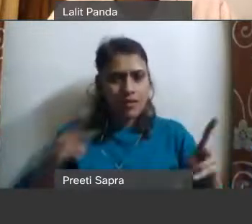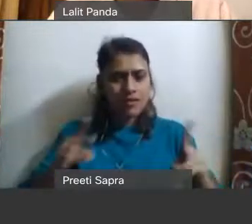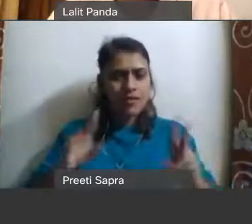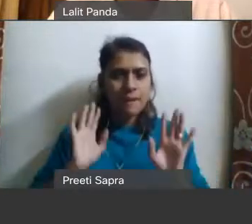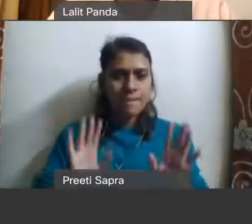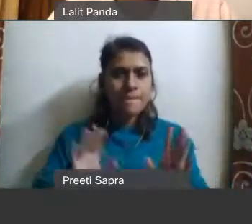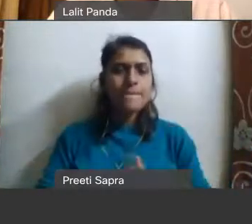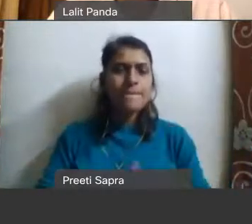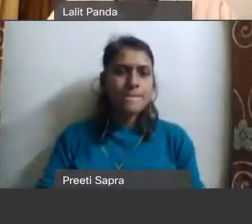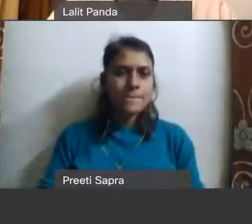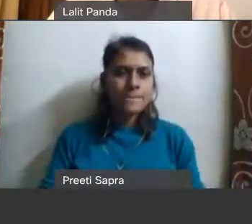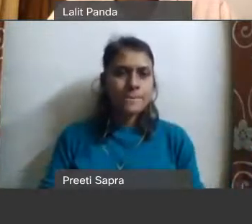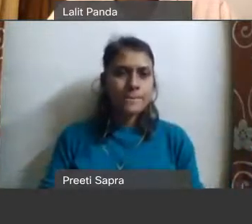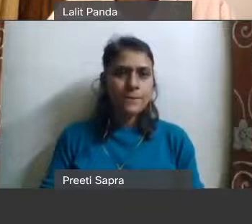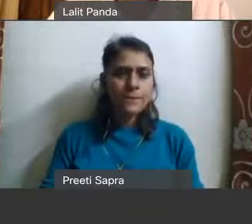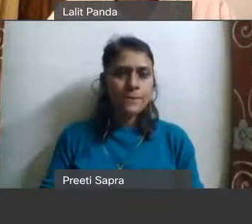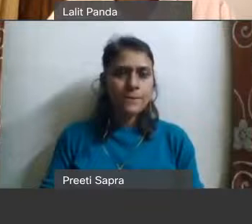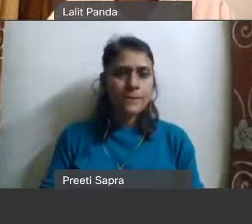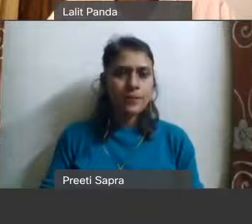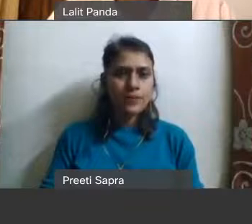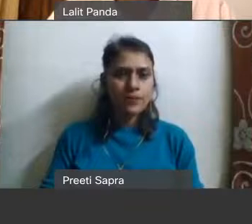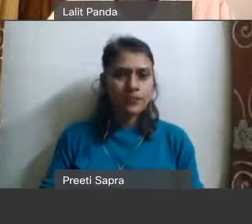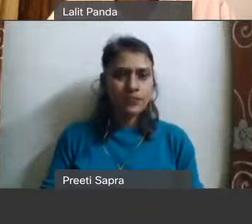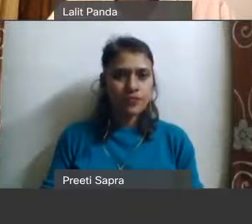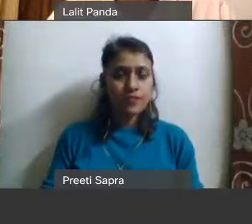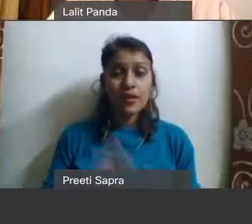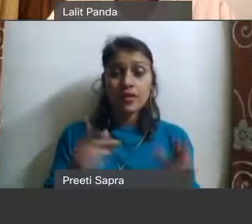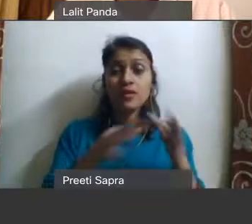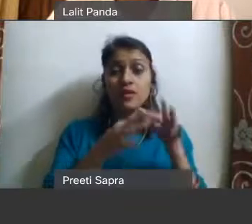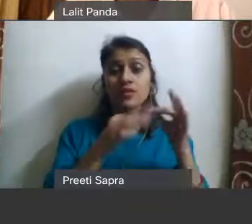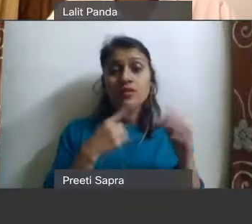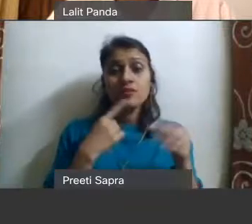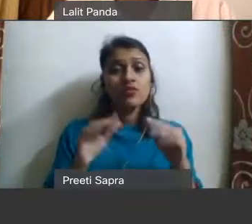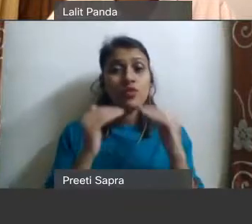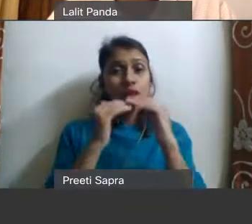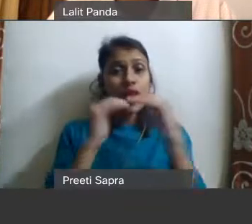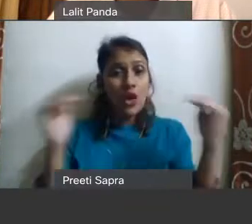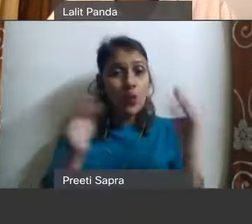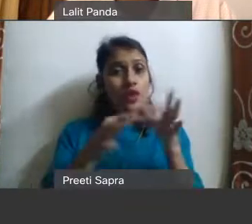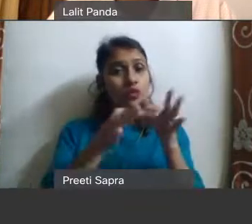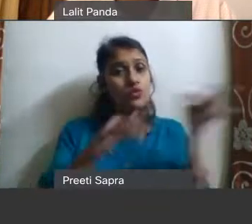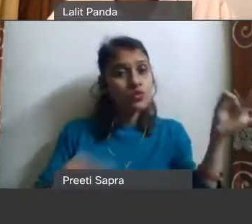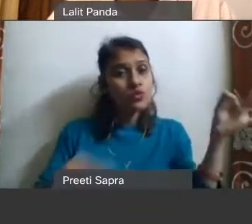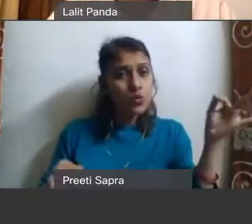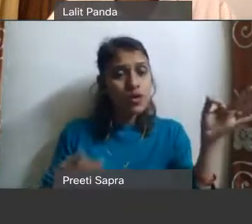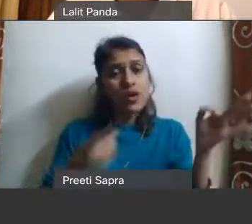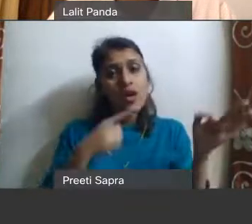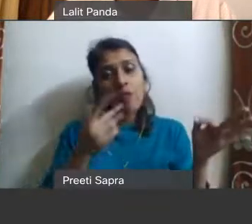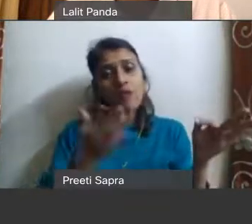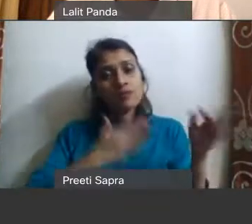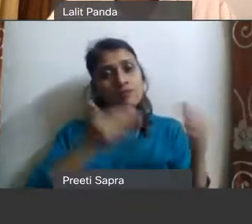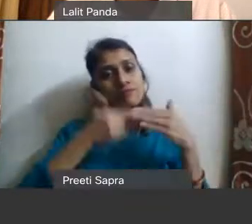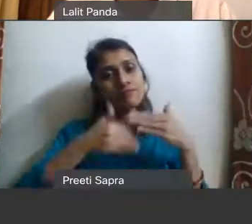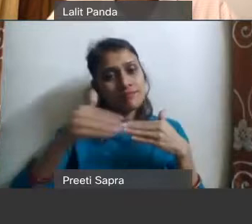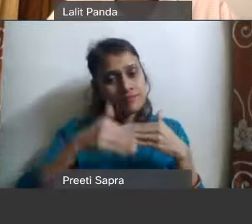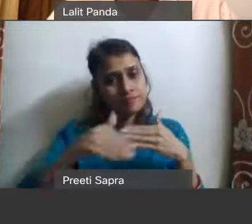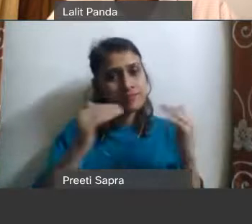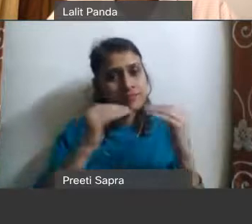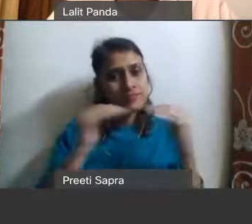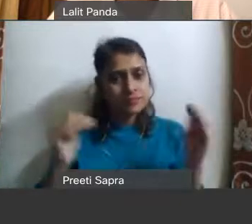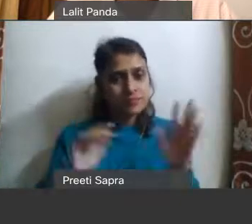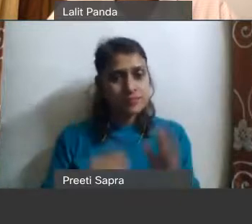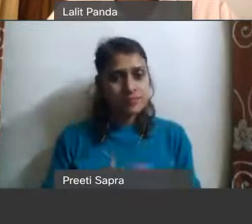action. And that story, as far as equality is concerned, is a story of substantive equality. And when